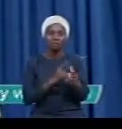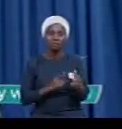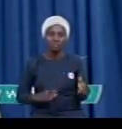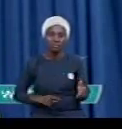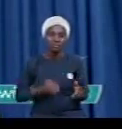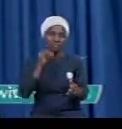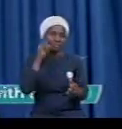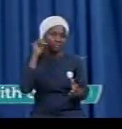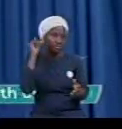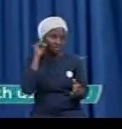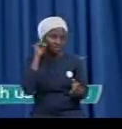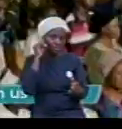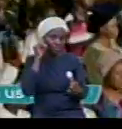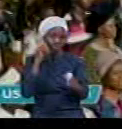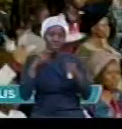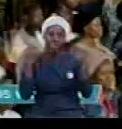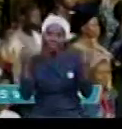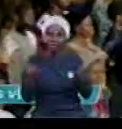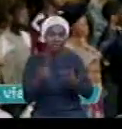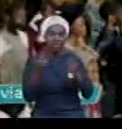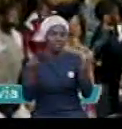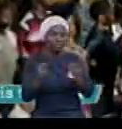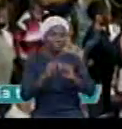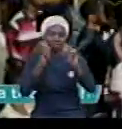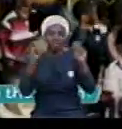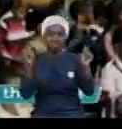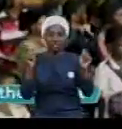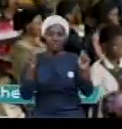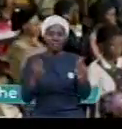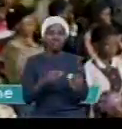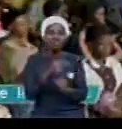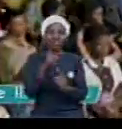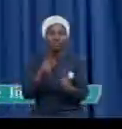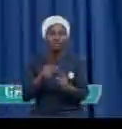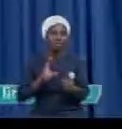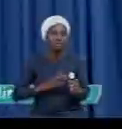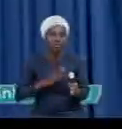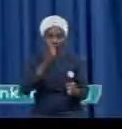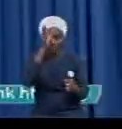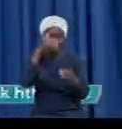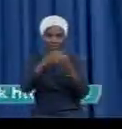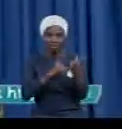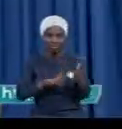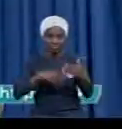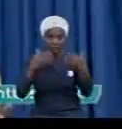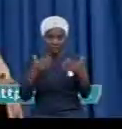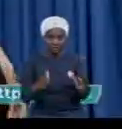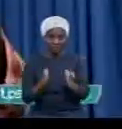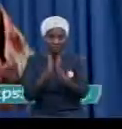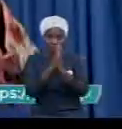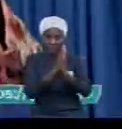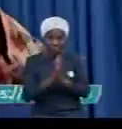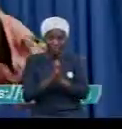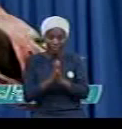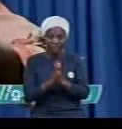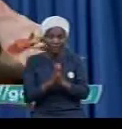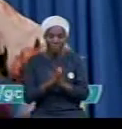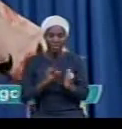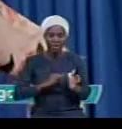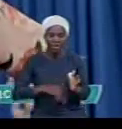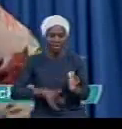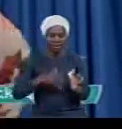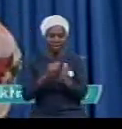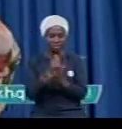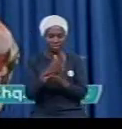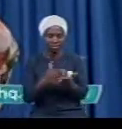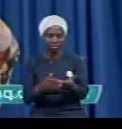ki hallelujah nigba ti baba wa ninu oluwa pari adura mo sa ri pe nkankan wa lati nu ori mi koja si